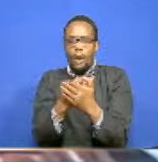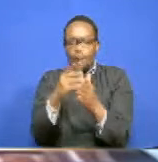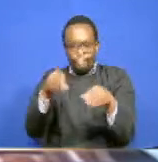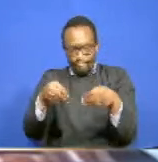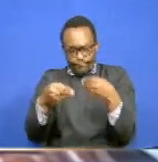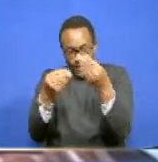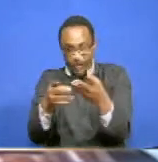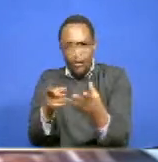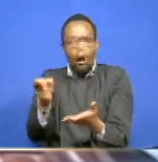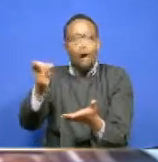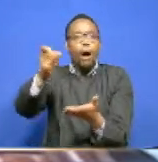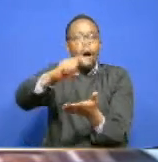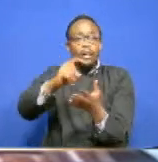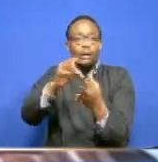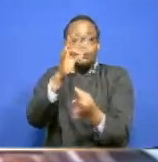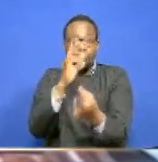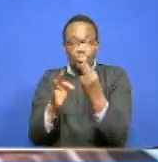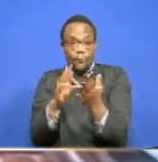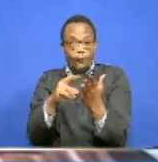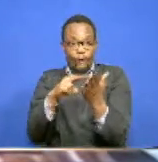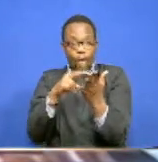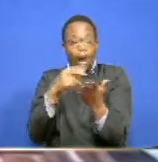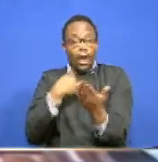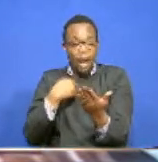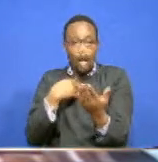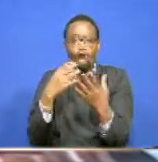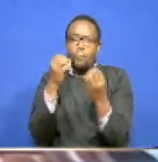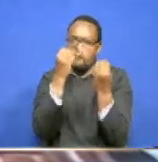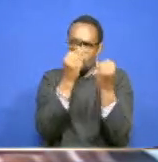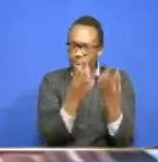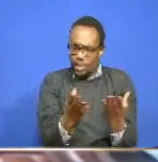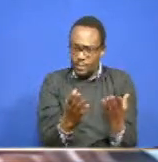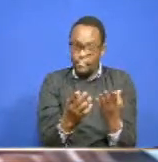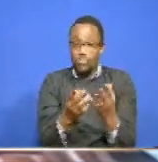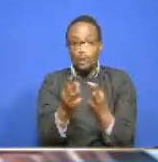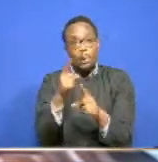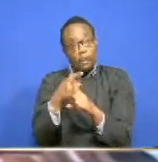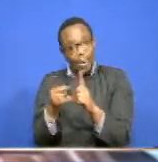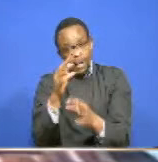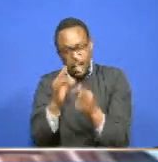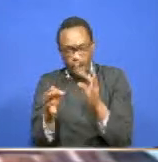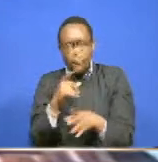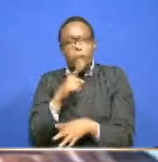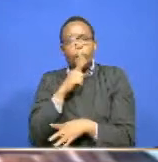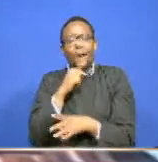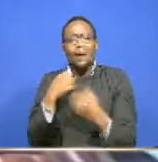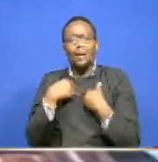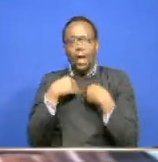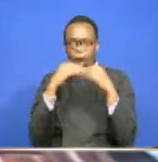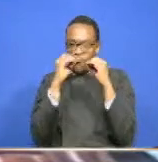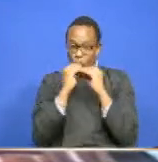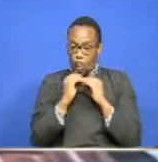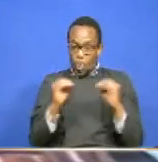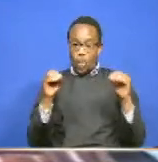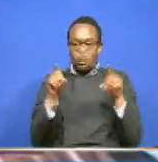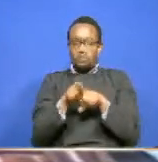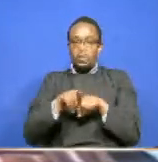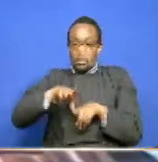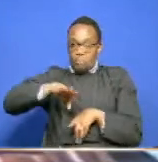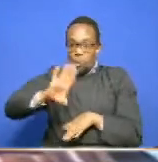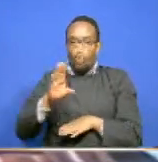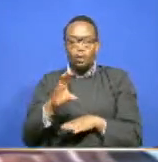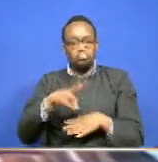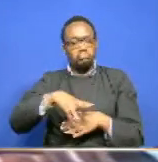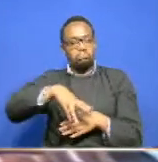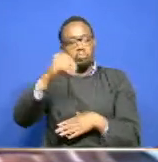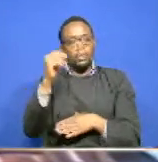more, and he will have an abundance. Whoever does not have, even what he has will be